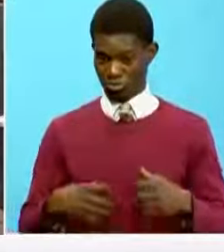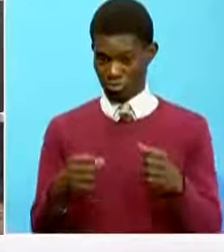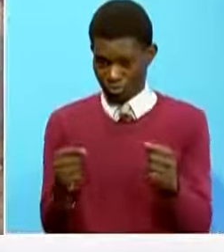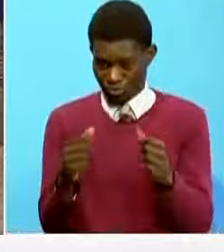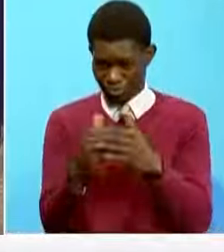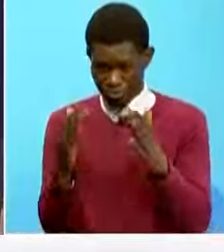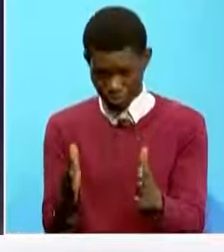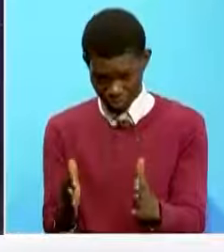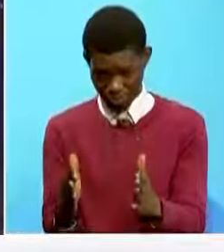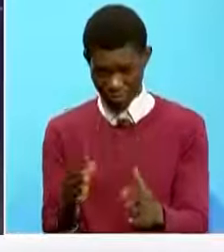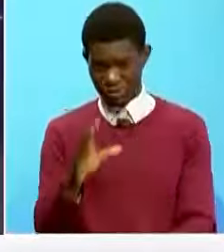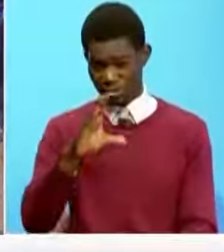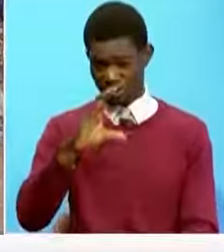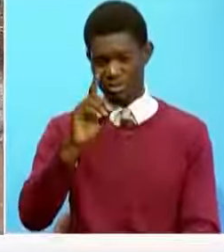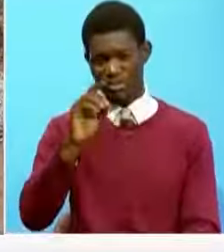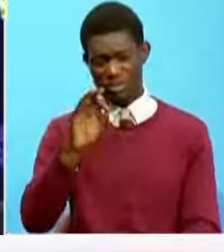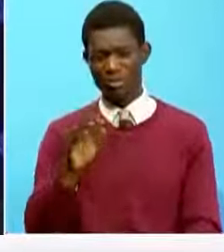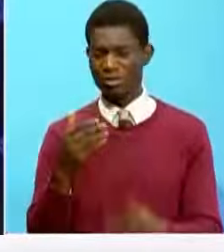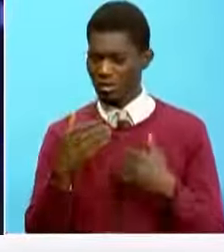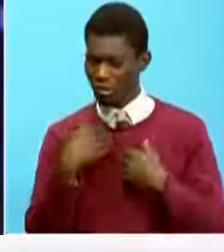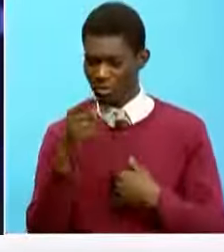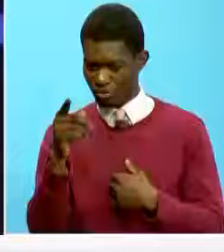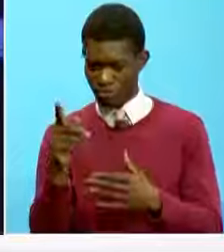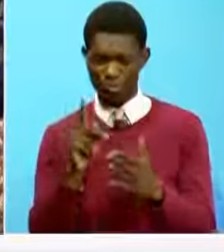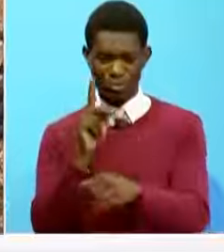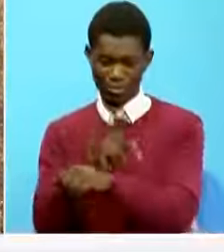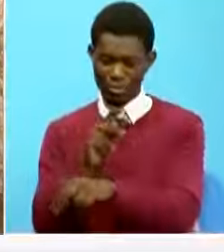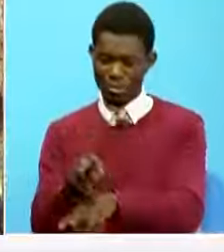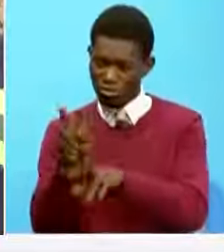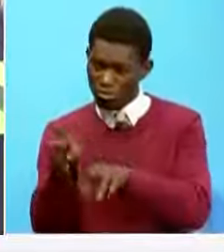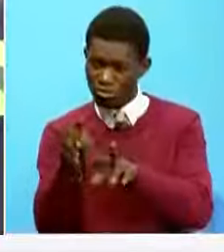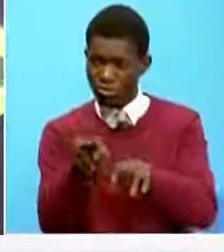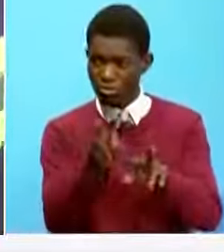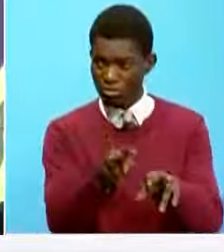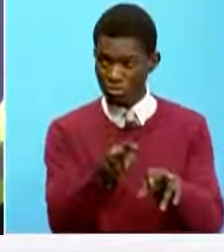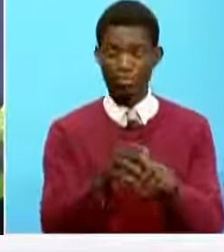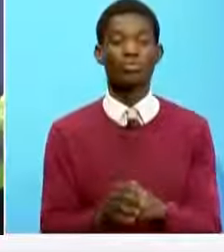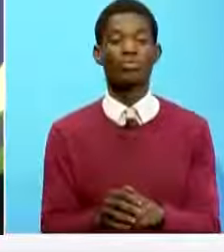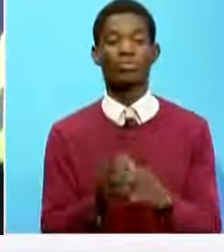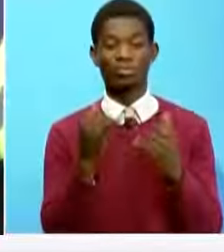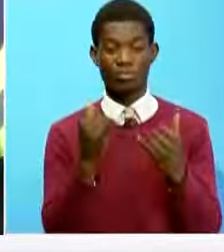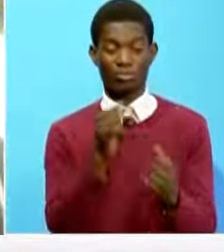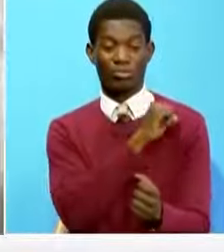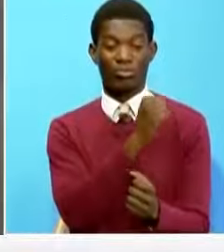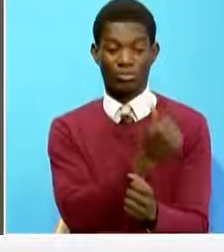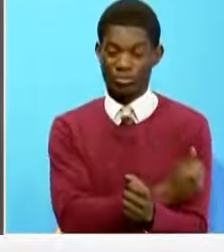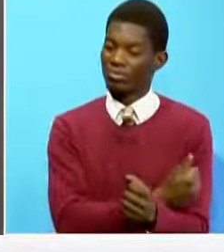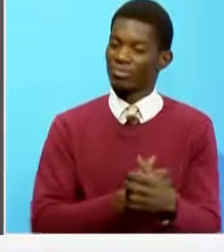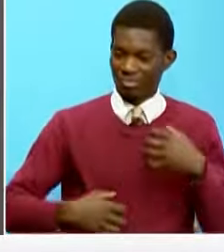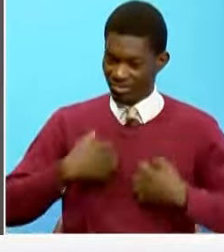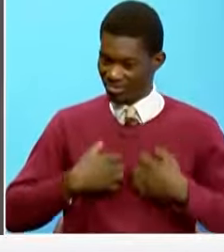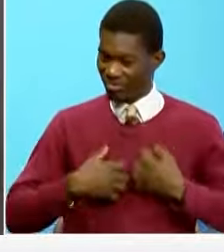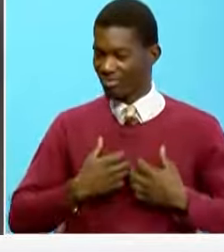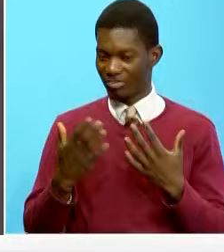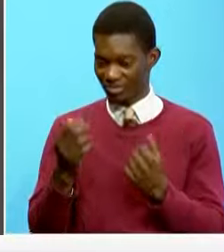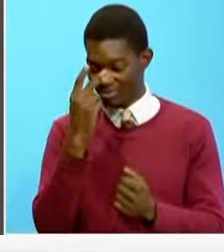project, and like everyone else, authorities look forward to the completion of this key infrastructure. 30th of June,